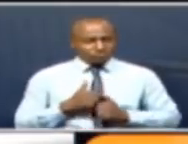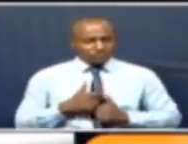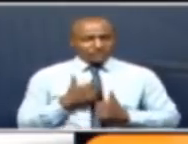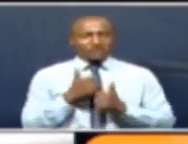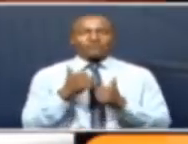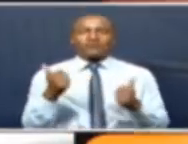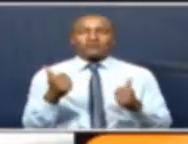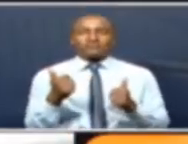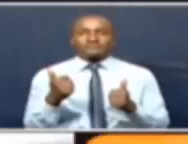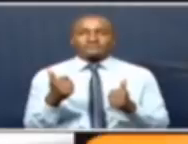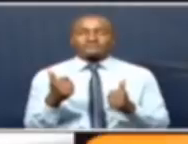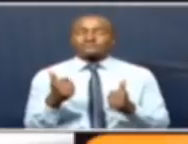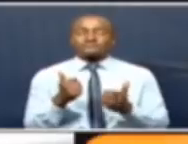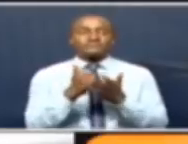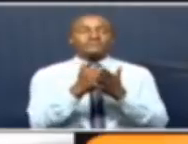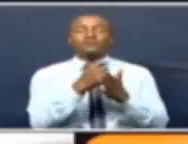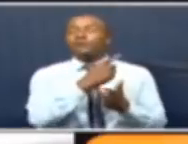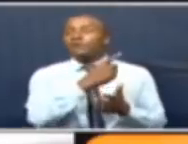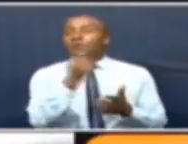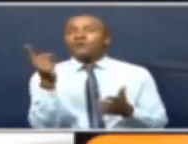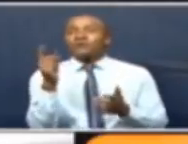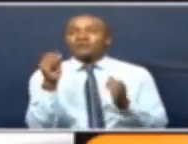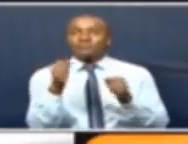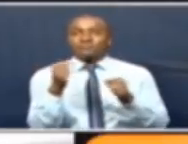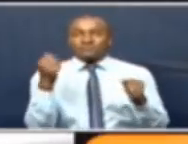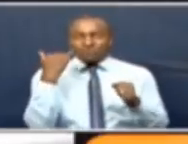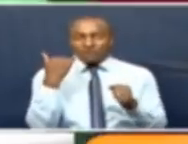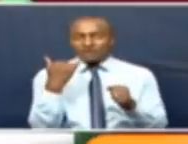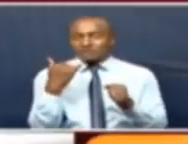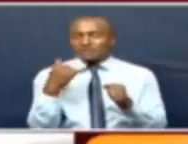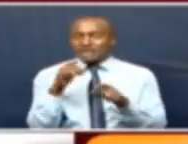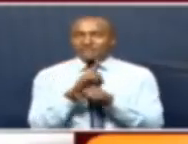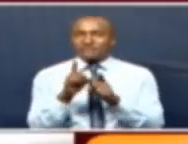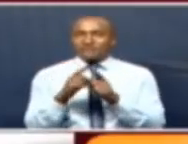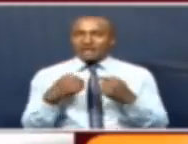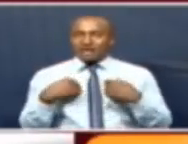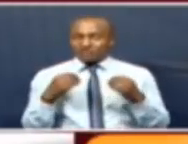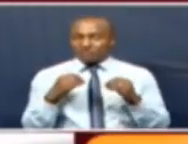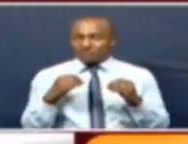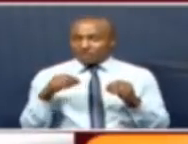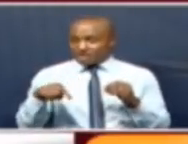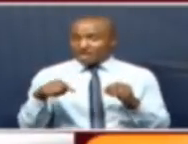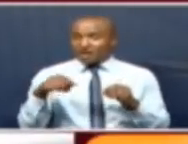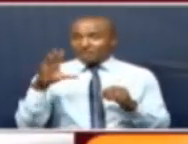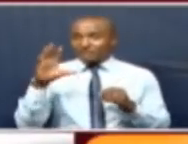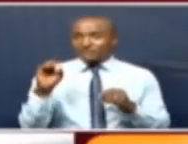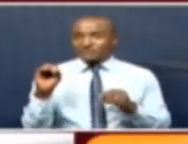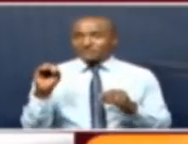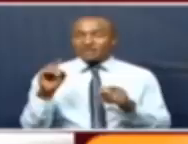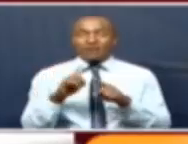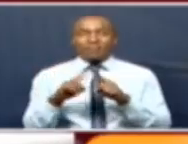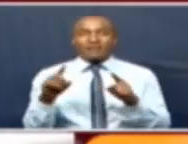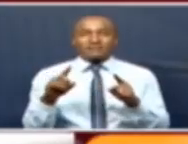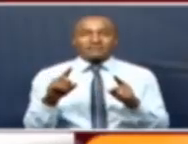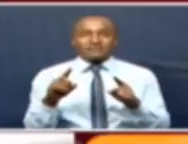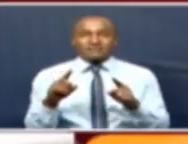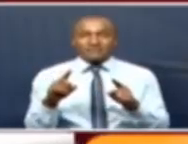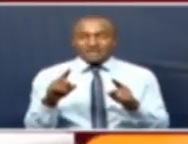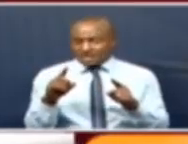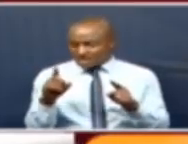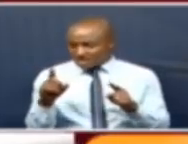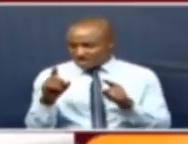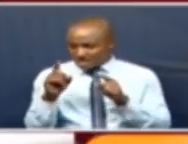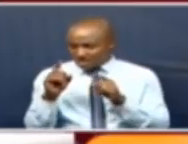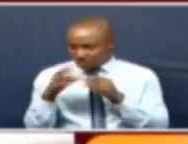can't help everyone and their supply of yarn is quickly running out. Hii roko ni 50 bob, lakini hiyo inaenda kukaribia hiko